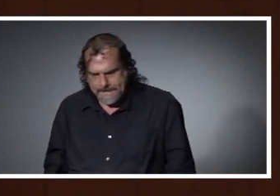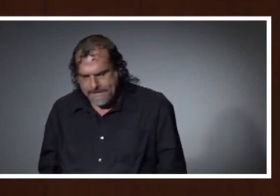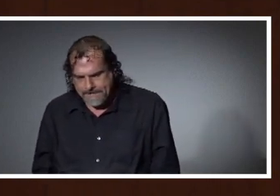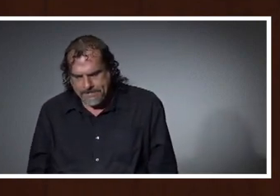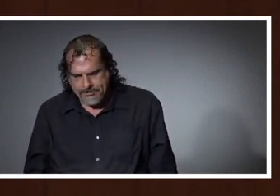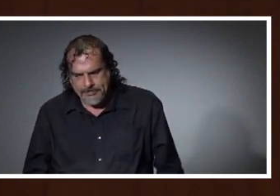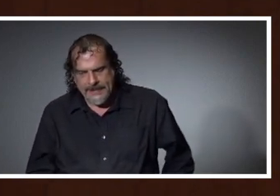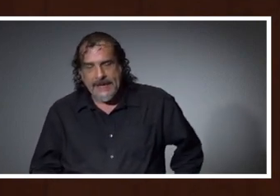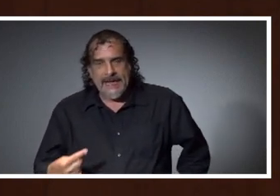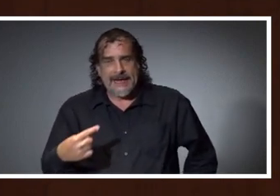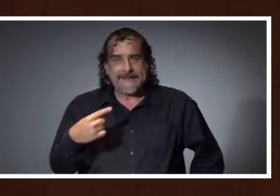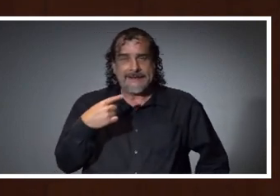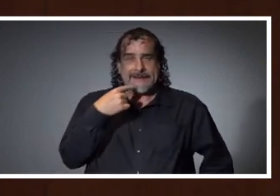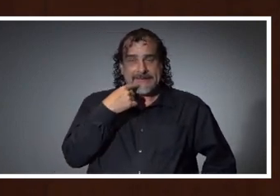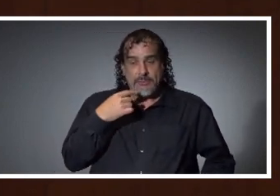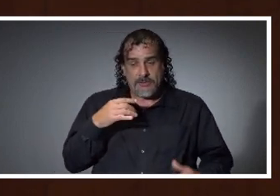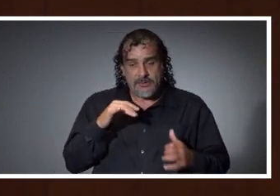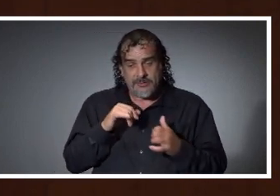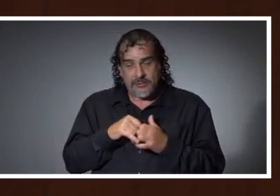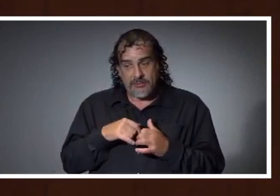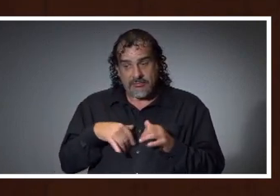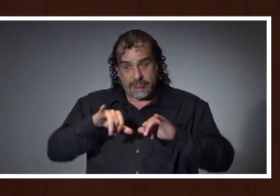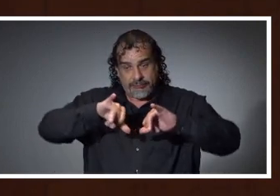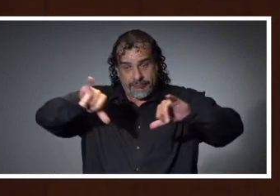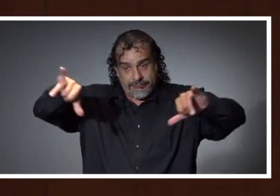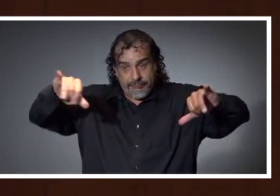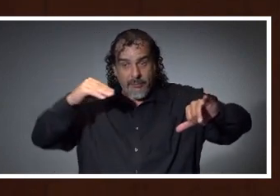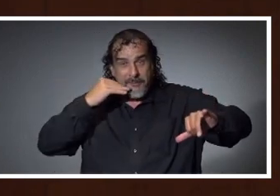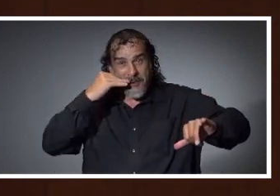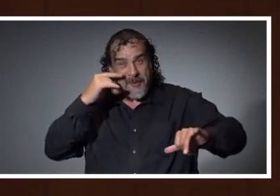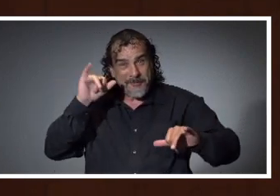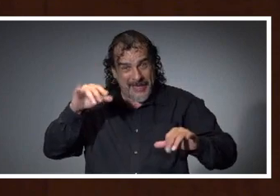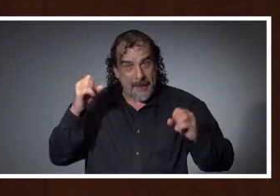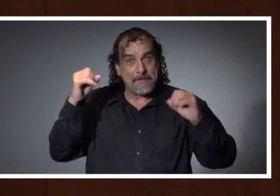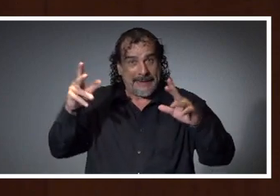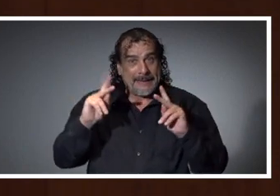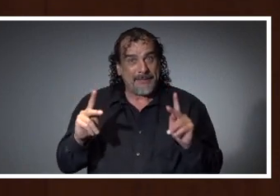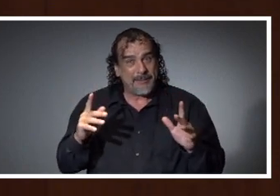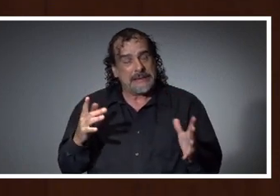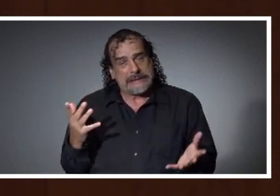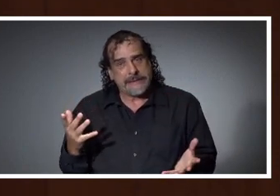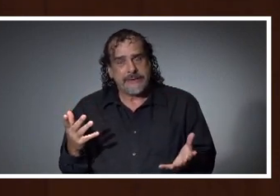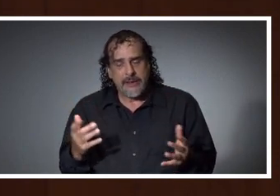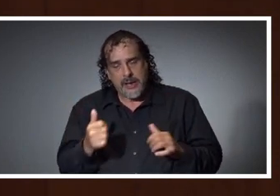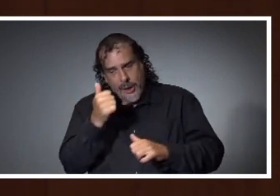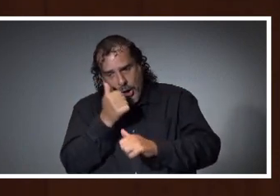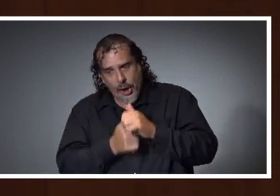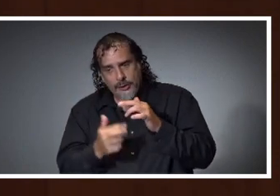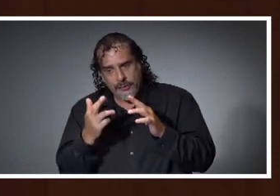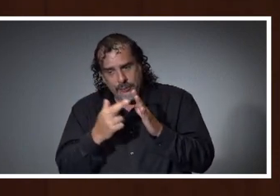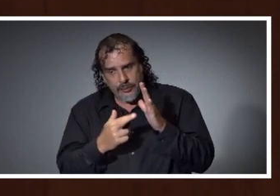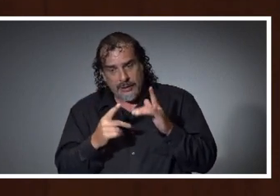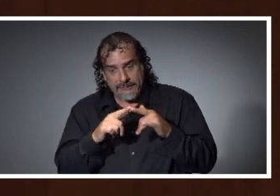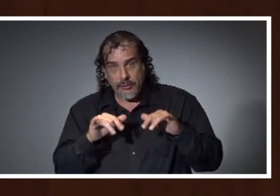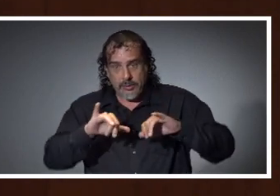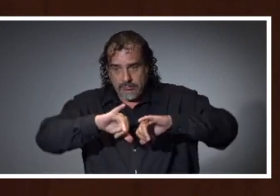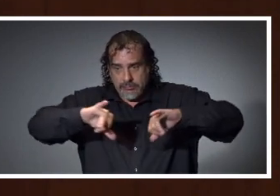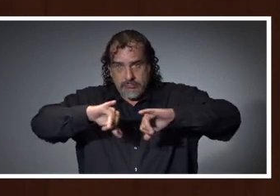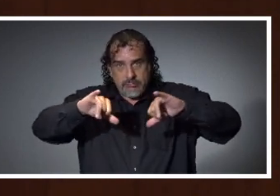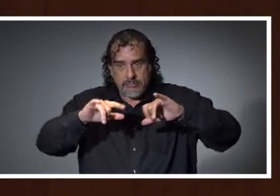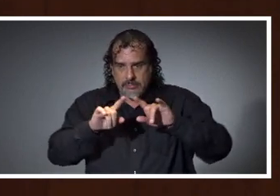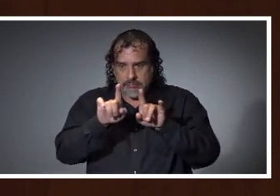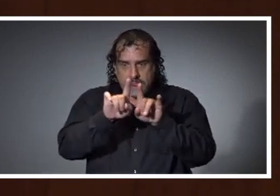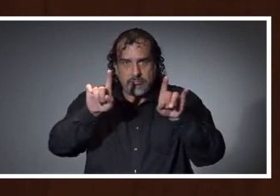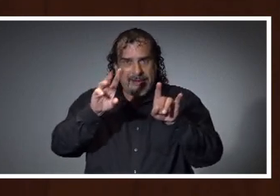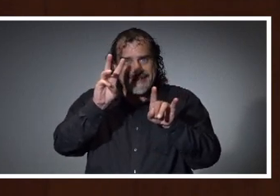to have to quarantine that many people. Under the current guidance, if you can maintain the proper spacing of 6 feet and